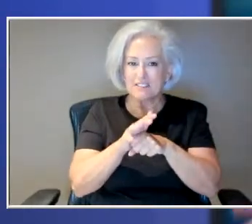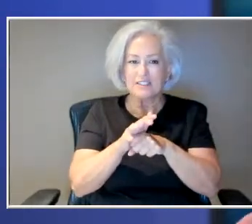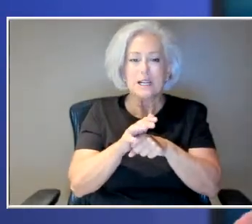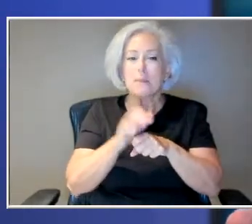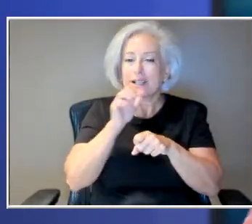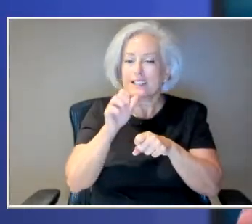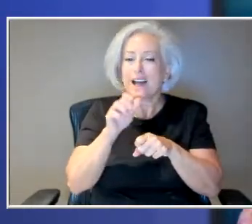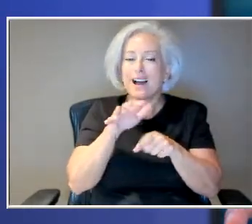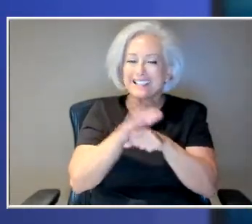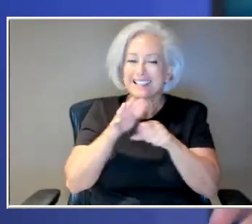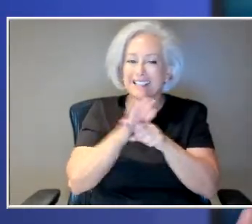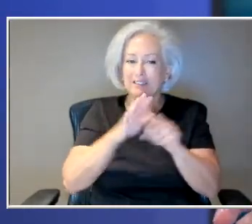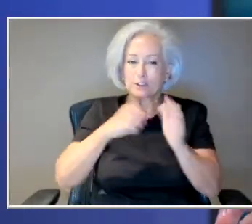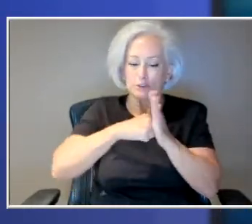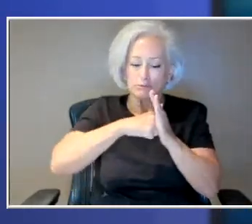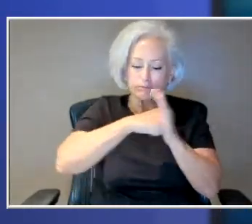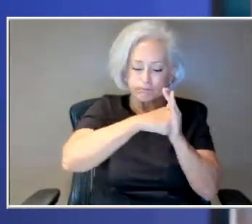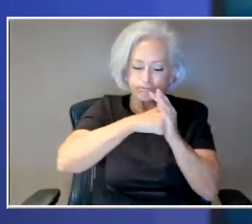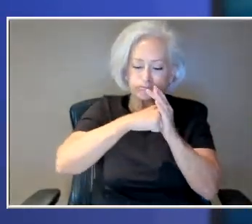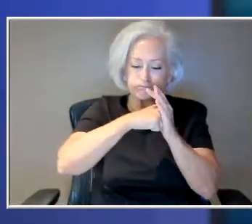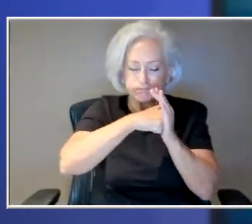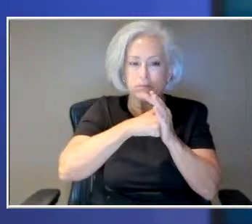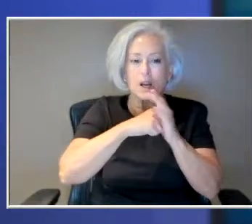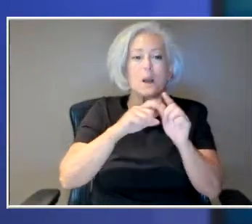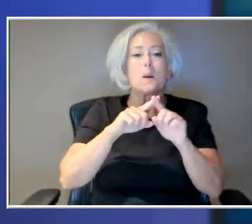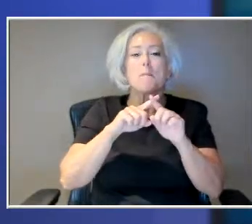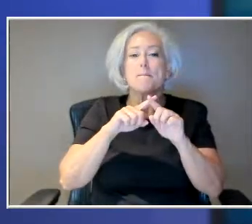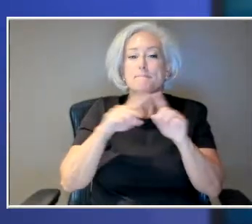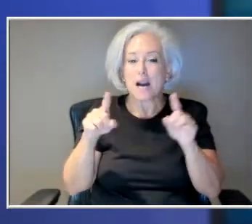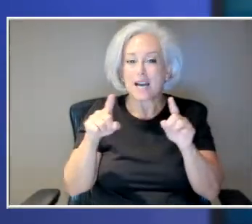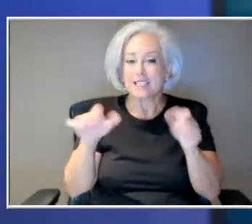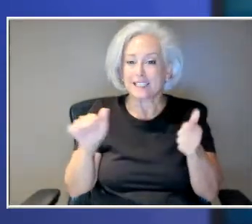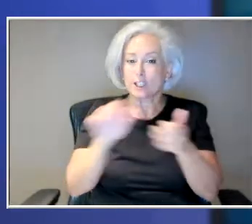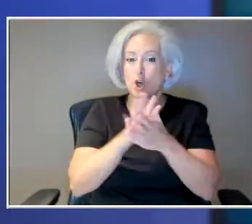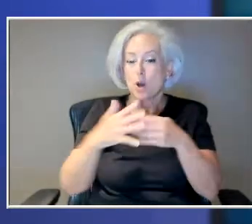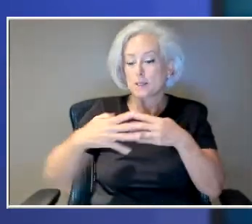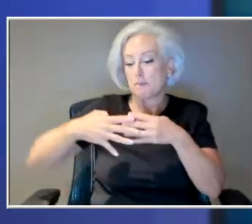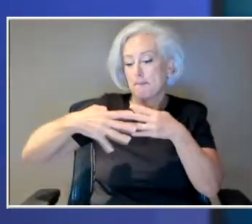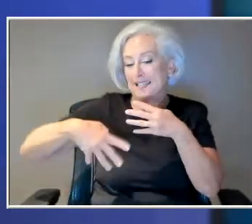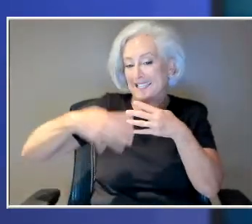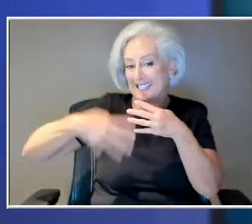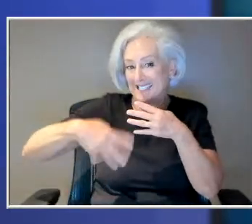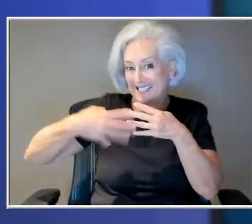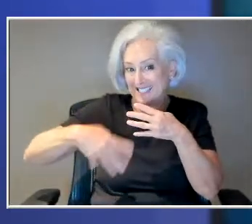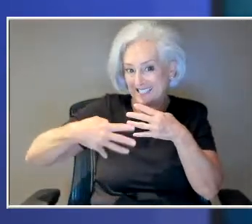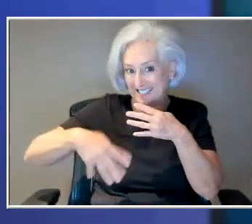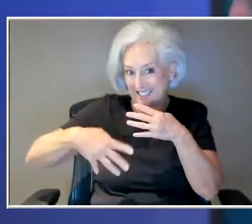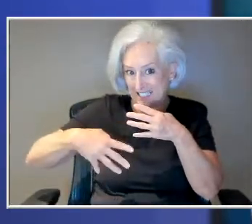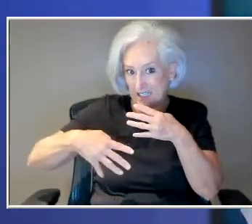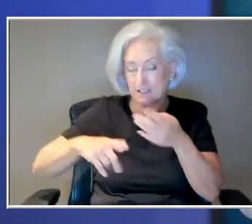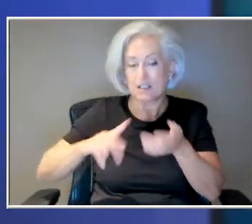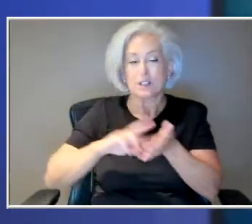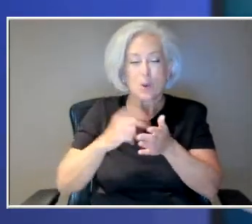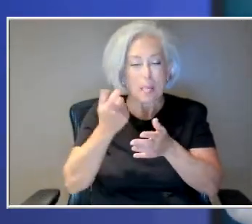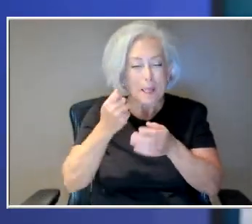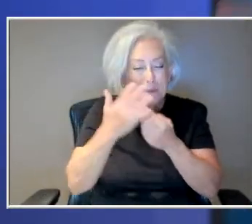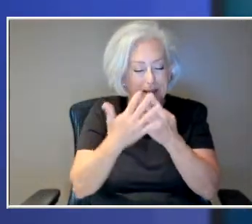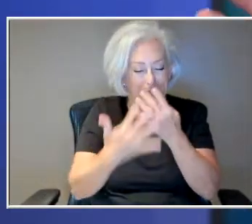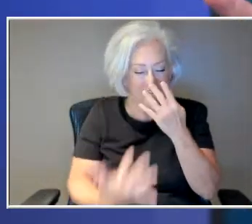is exquisitely sensitive to blood. So as soon as a blood is spilled in the brain, even a small amount, it will